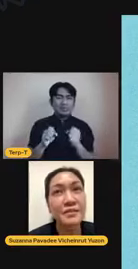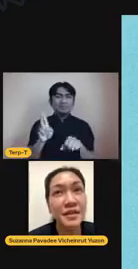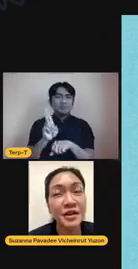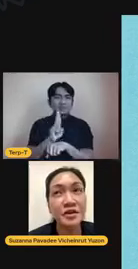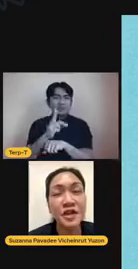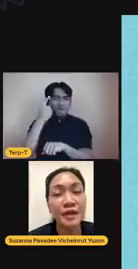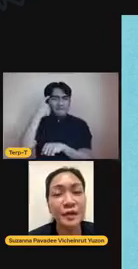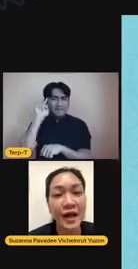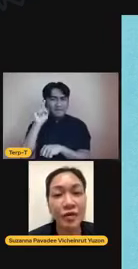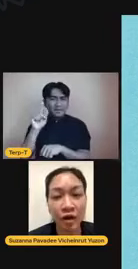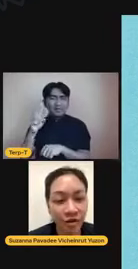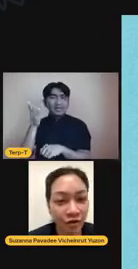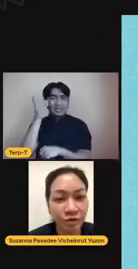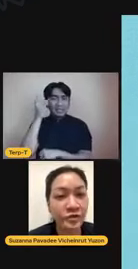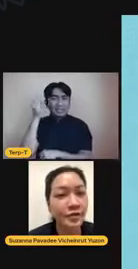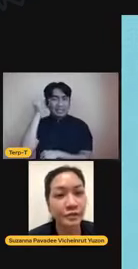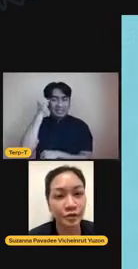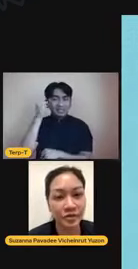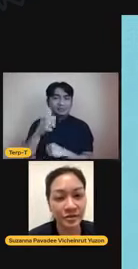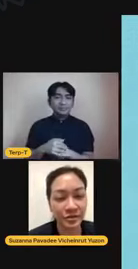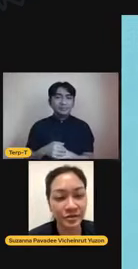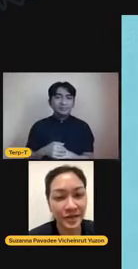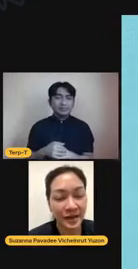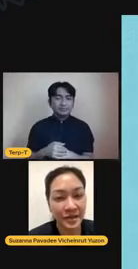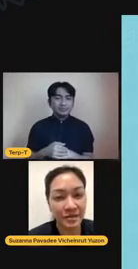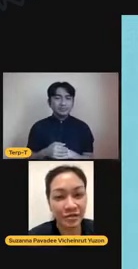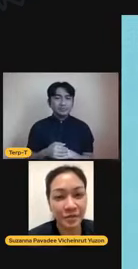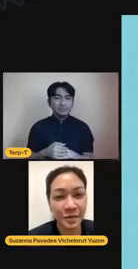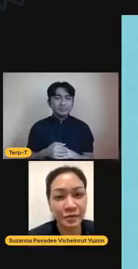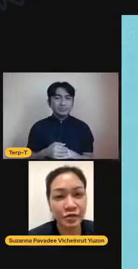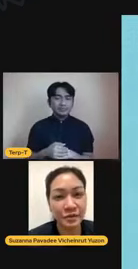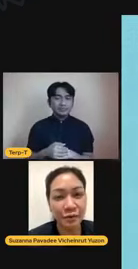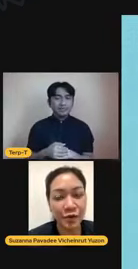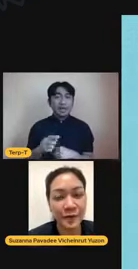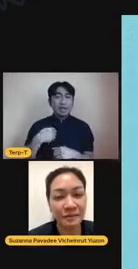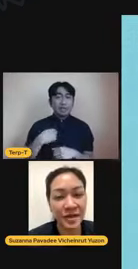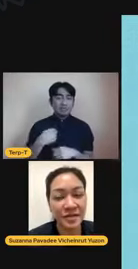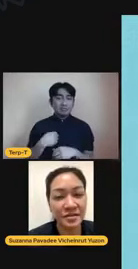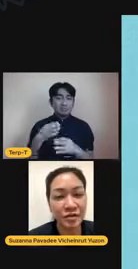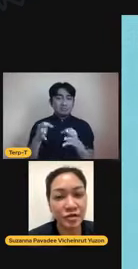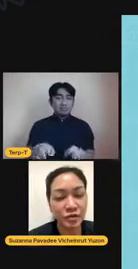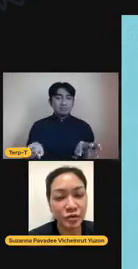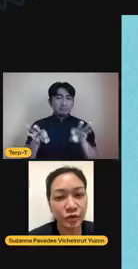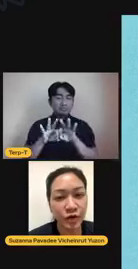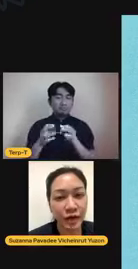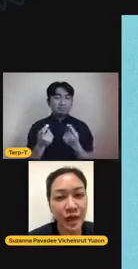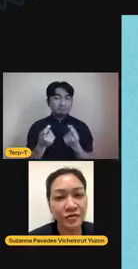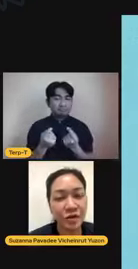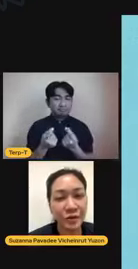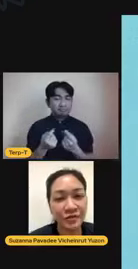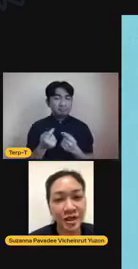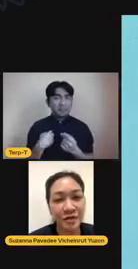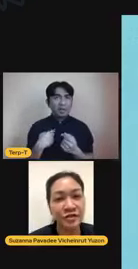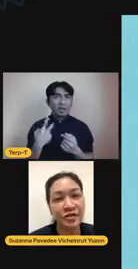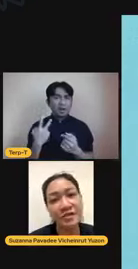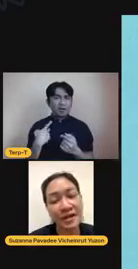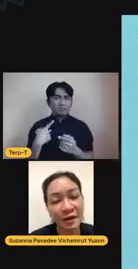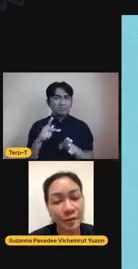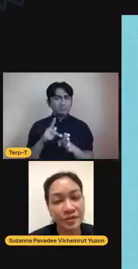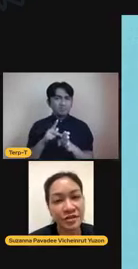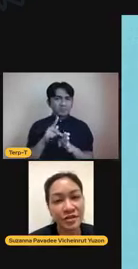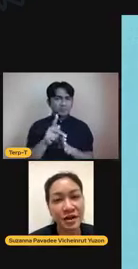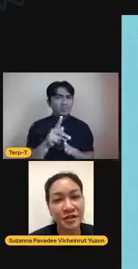But it doesn't mean that your child will have all of those or most of those. So for me, most important is, you know, to have your professionals,